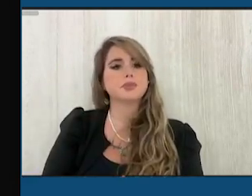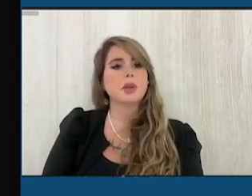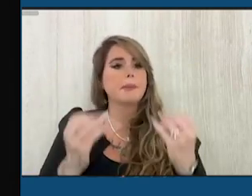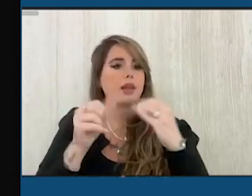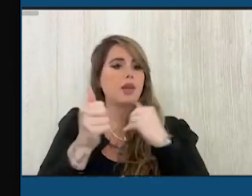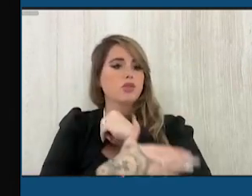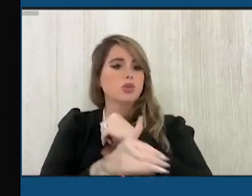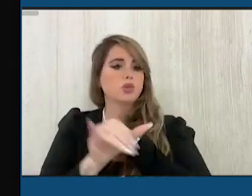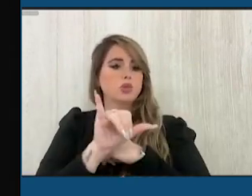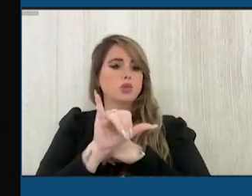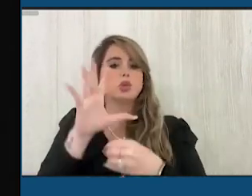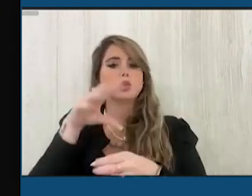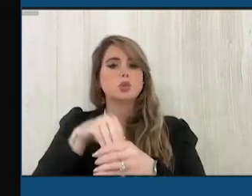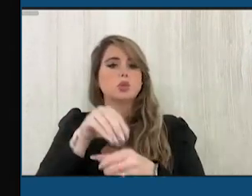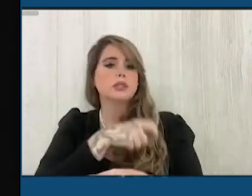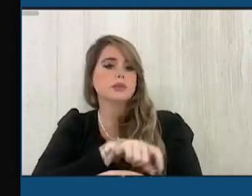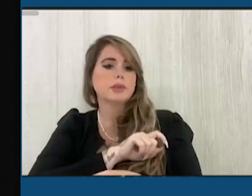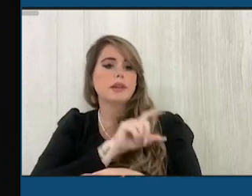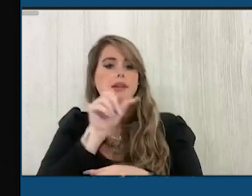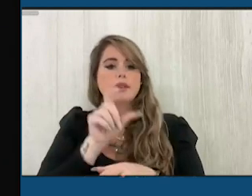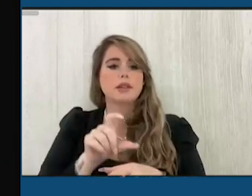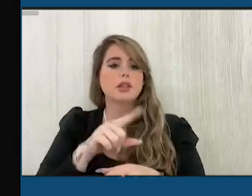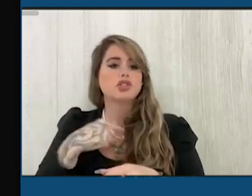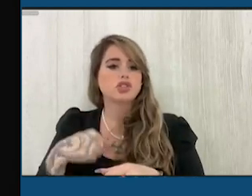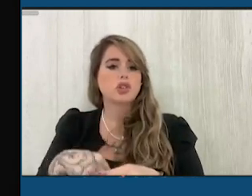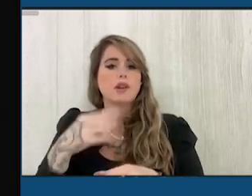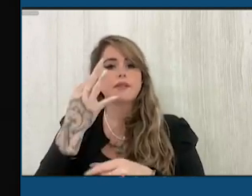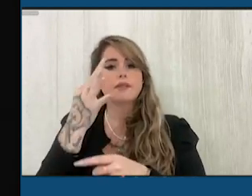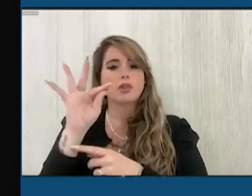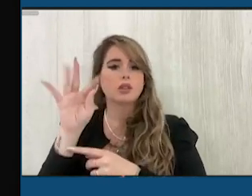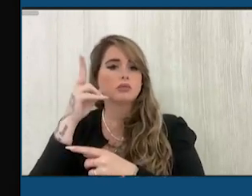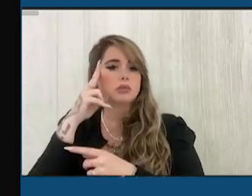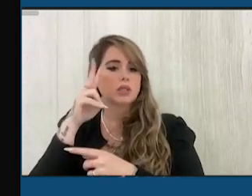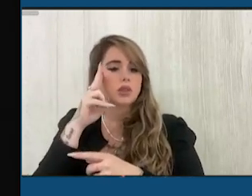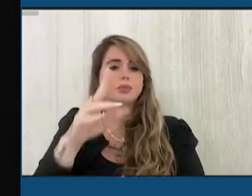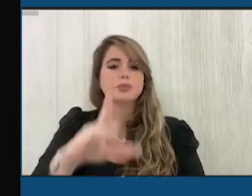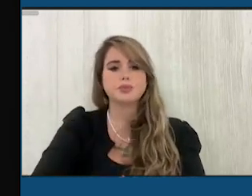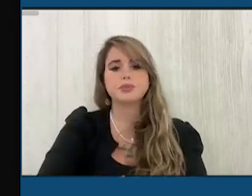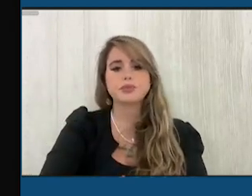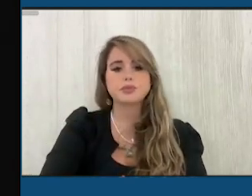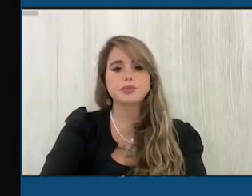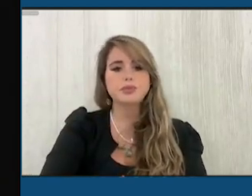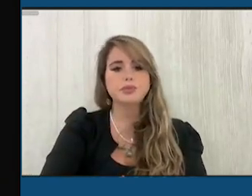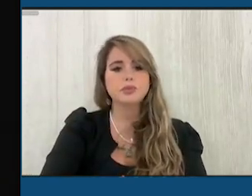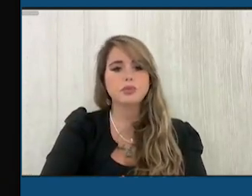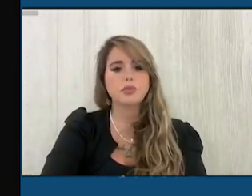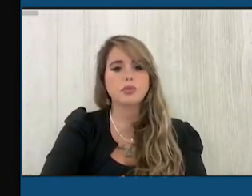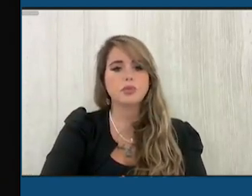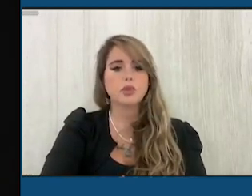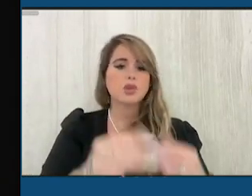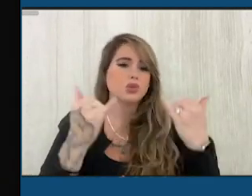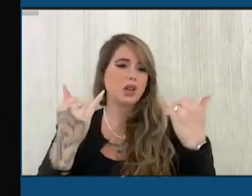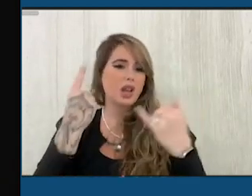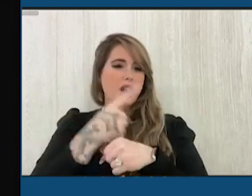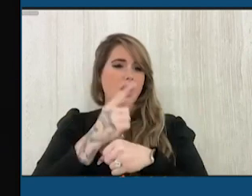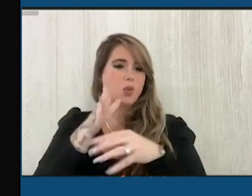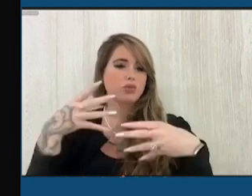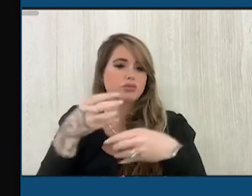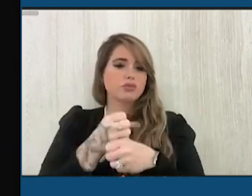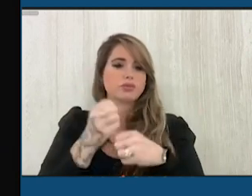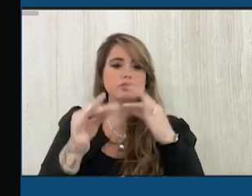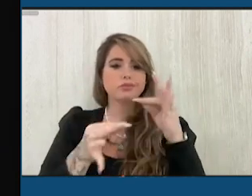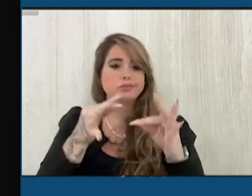Italy, Spain, China, Australia, and Mexico. And so today what I'm going to do is give you kind of a brief kind of